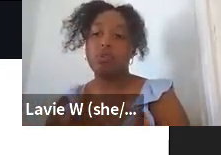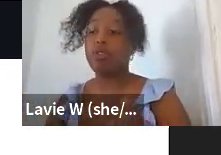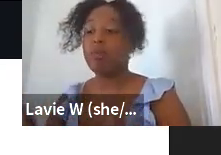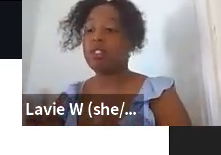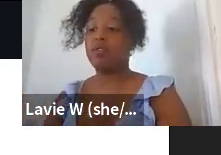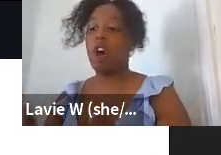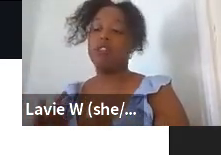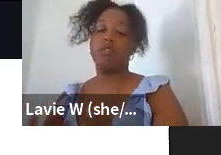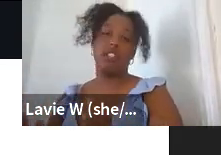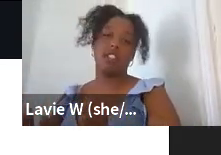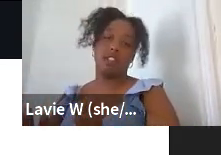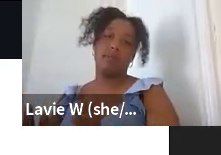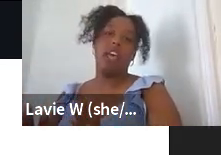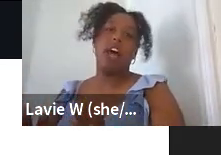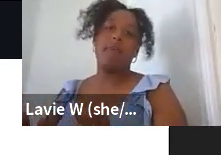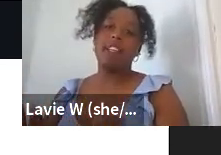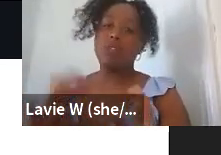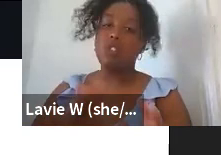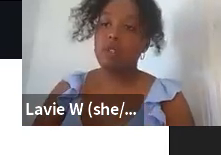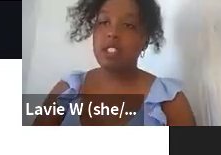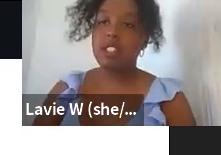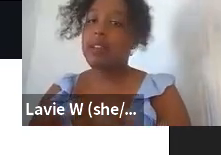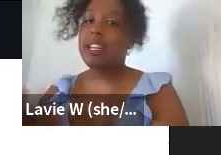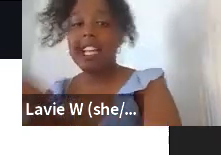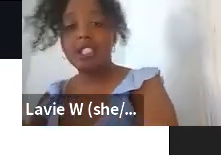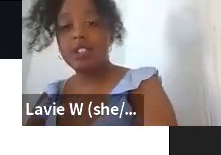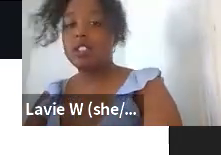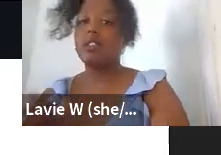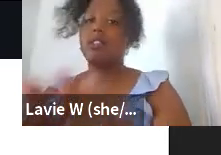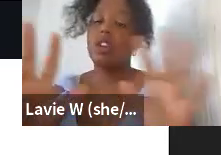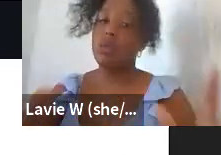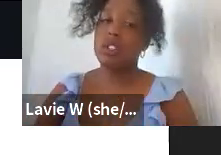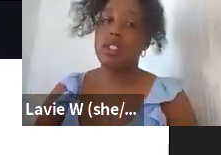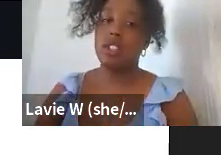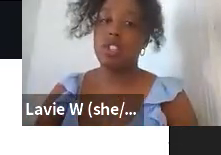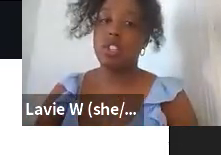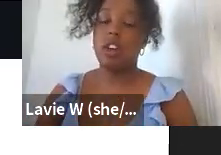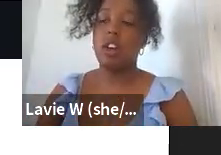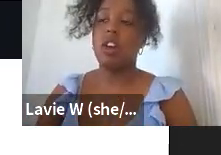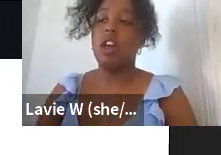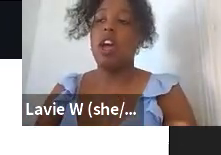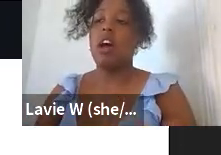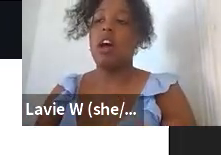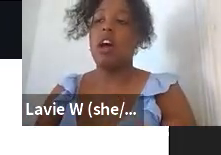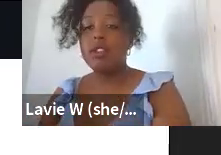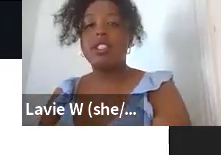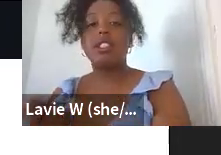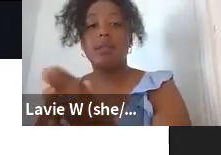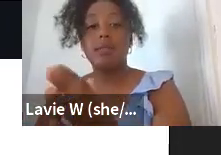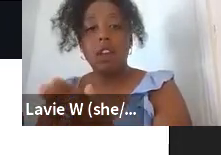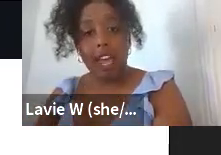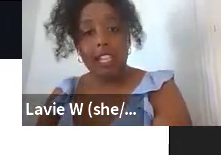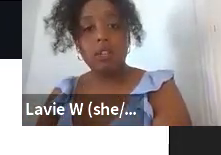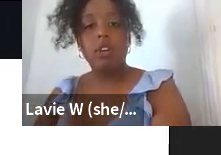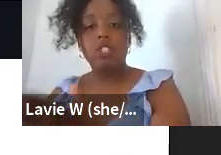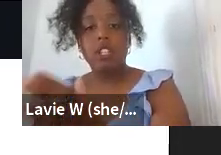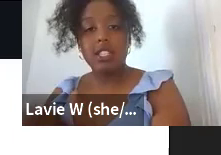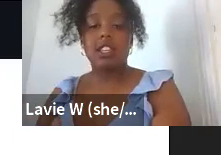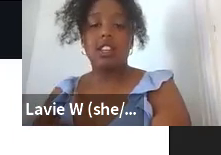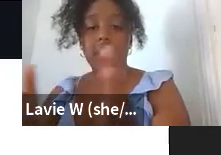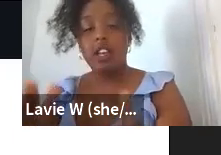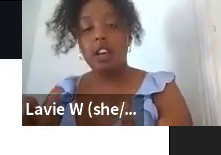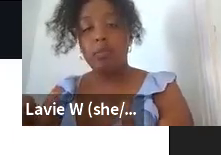or this performance of non-racism. And so non-racism and anti-racism, there's also a distinction there. Anti-racism or